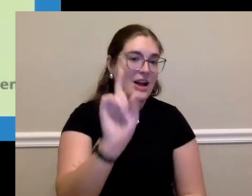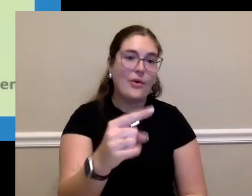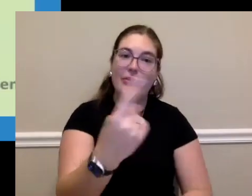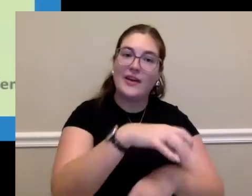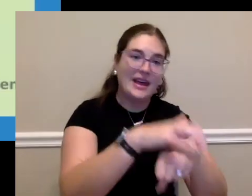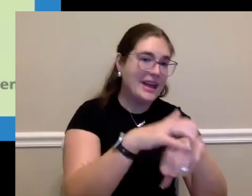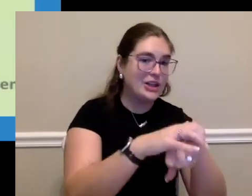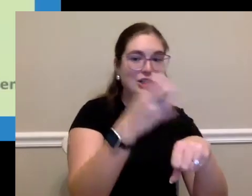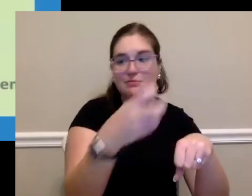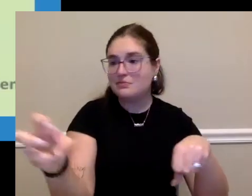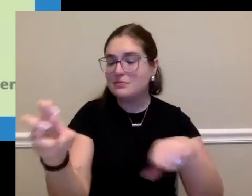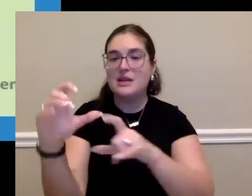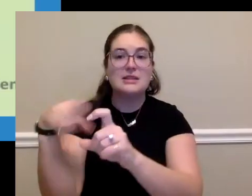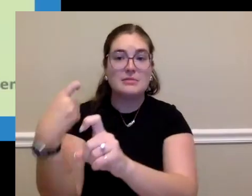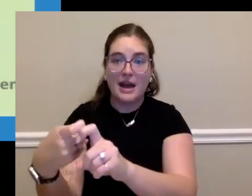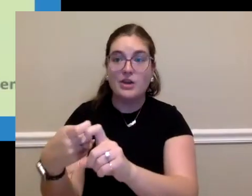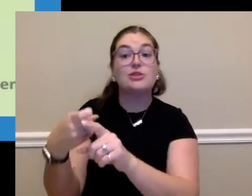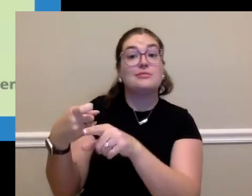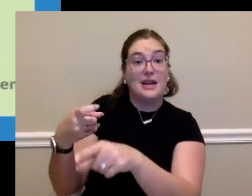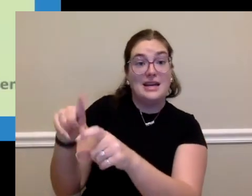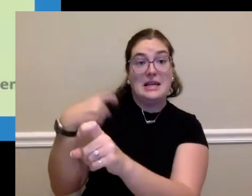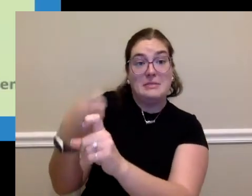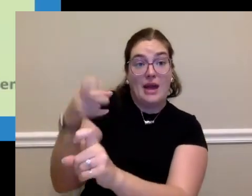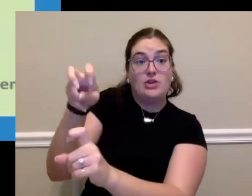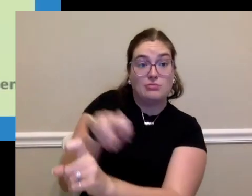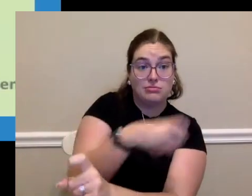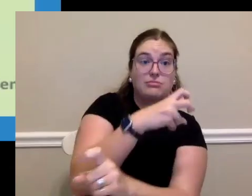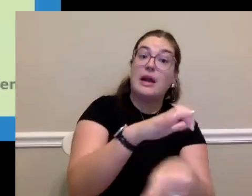Spanish. You could also encounter this in Spanish going back into English.